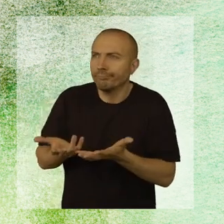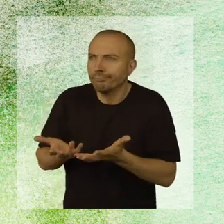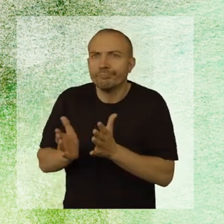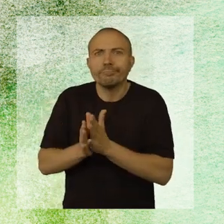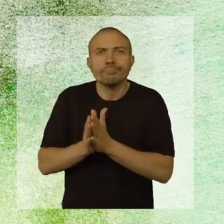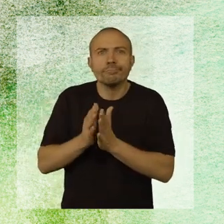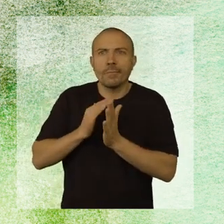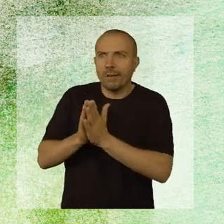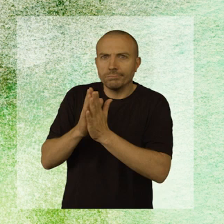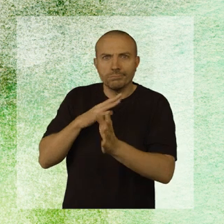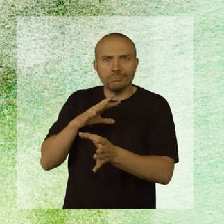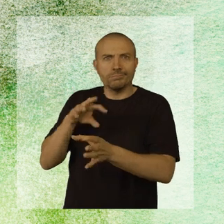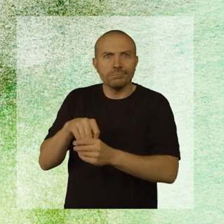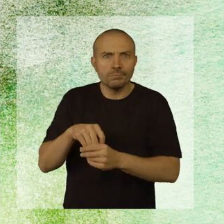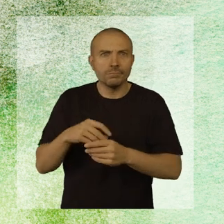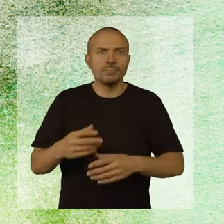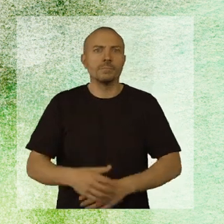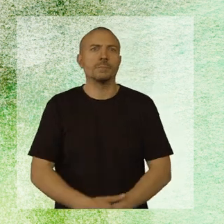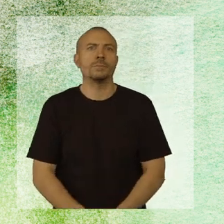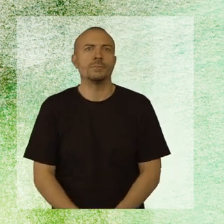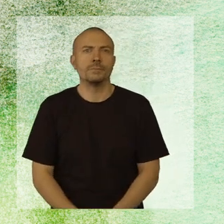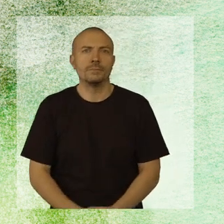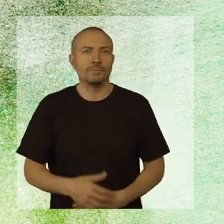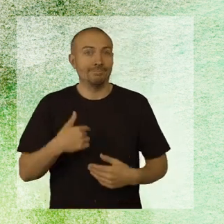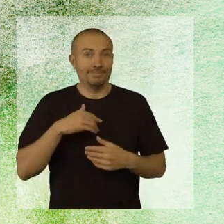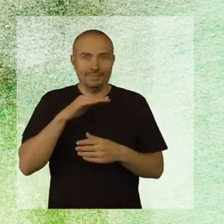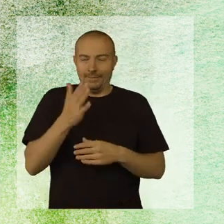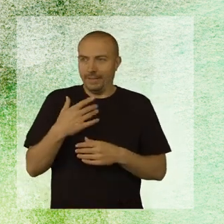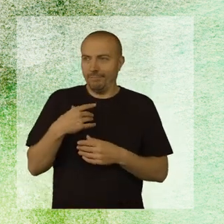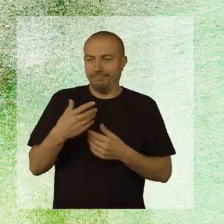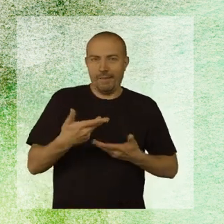d'autres réunions qui vont nous concerner.